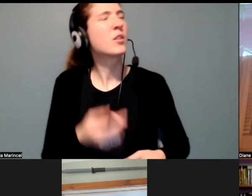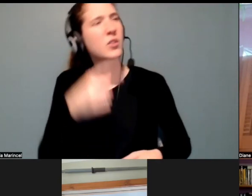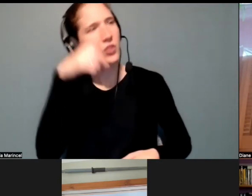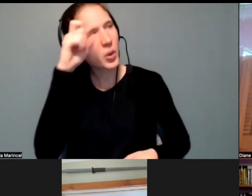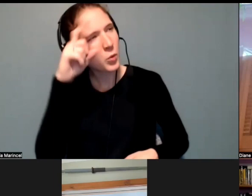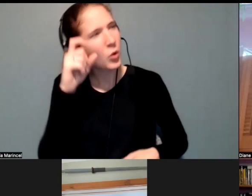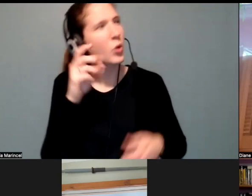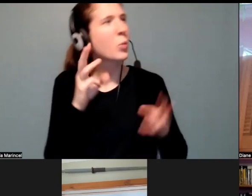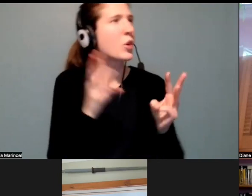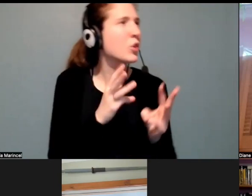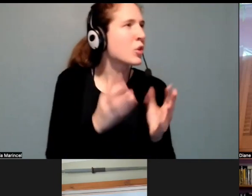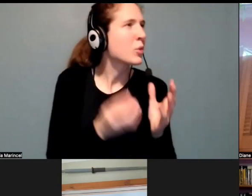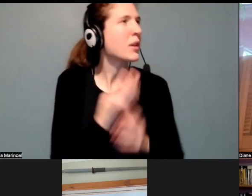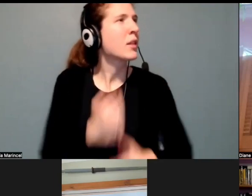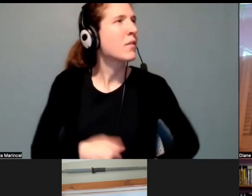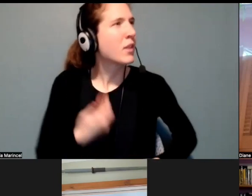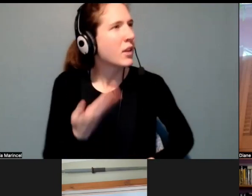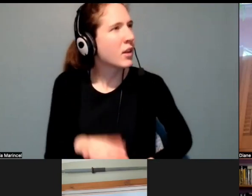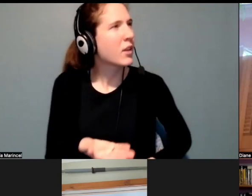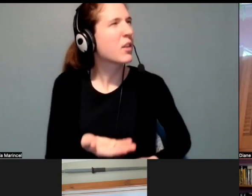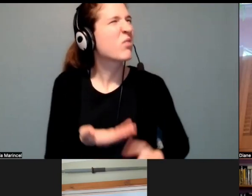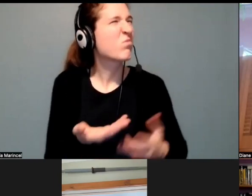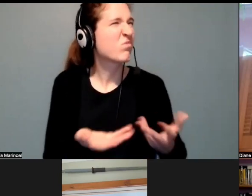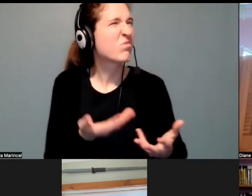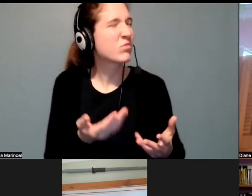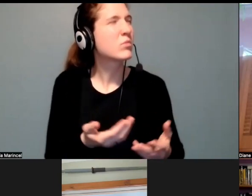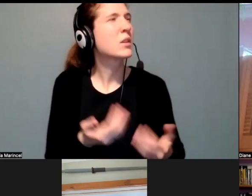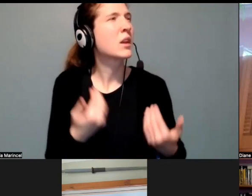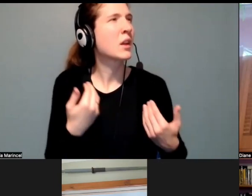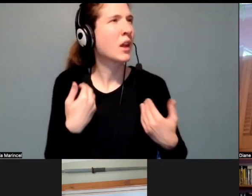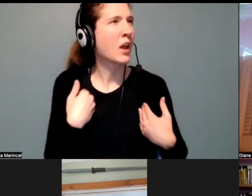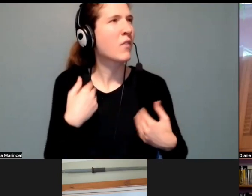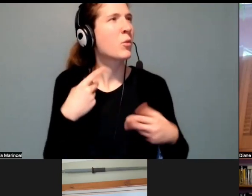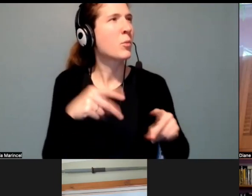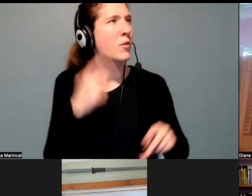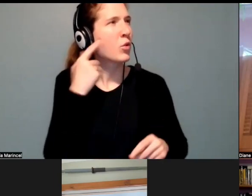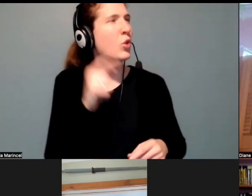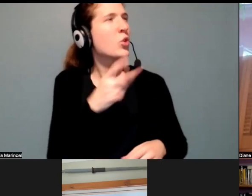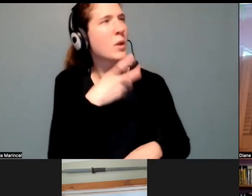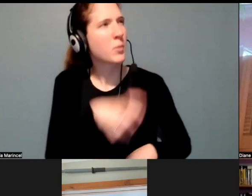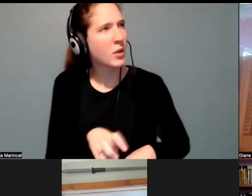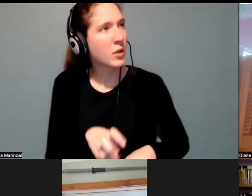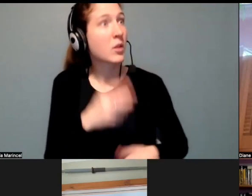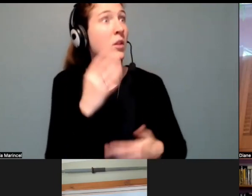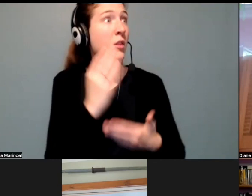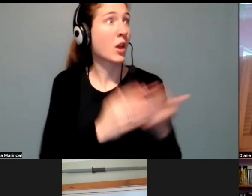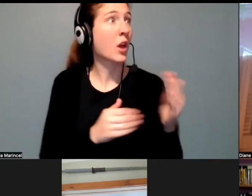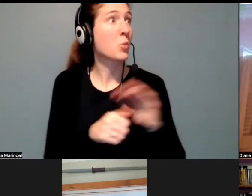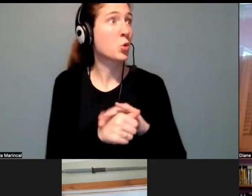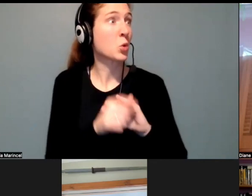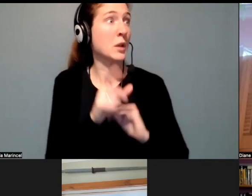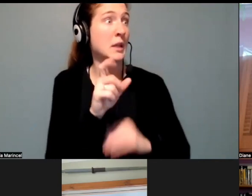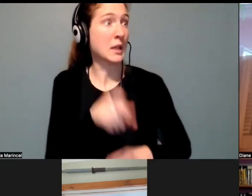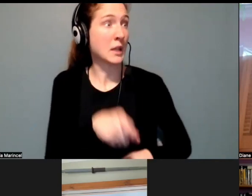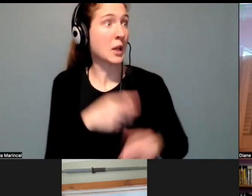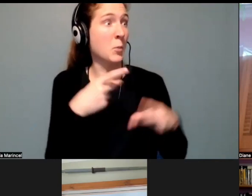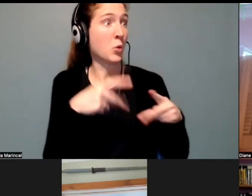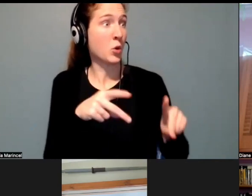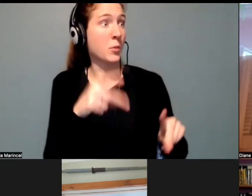that, but yeah, some turtles you do need permits to work with out in the wild.